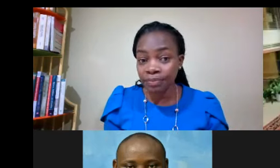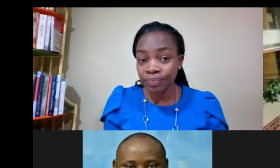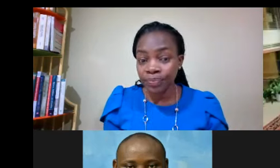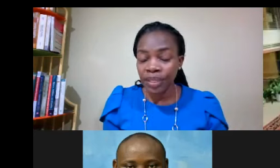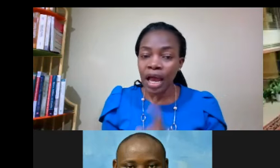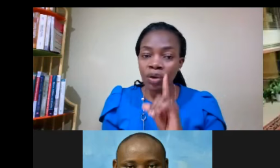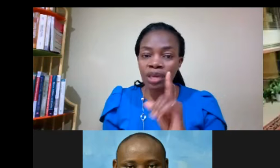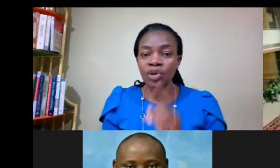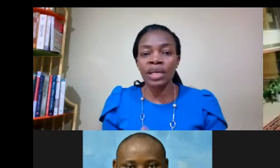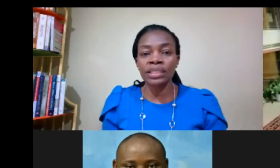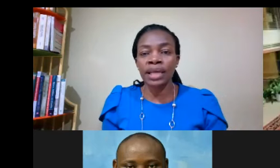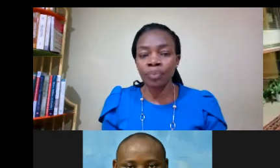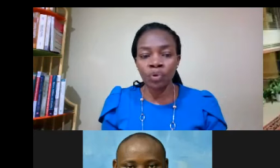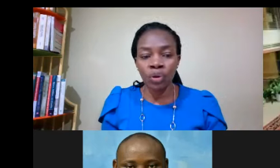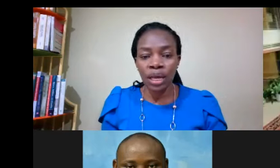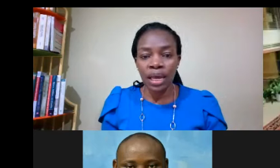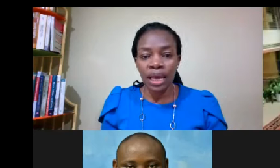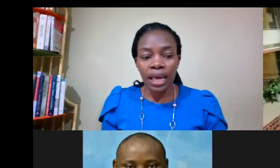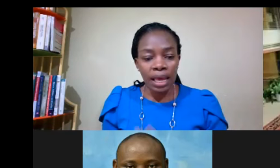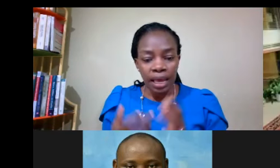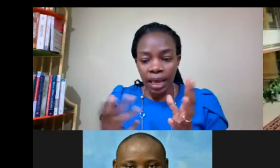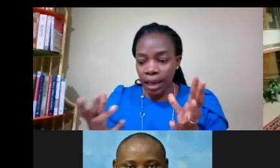myself. I'll give you an example.